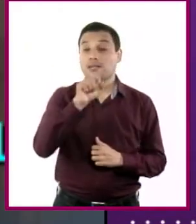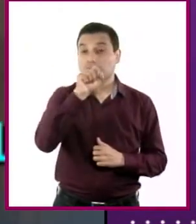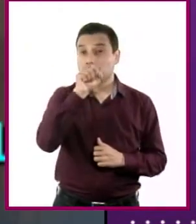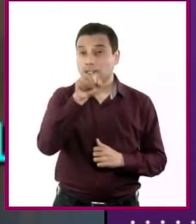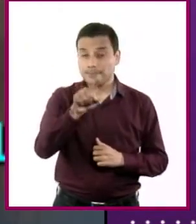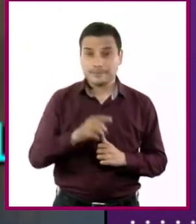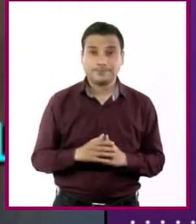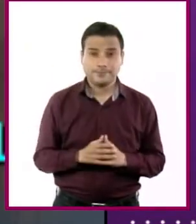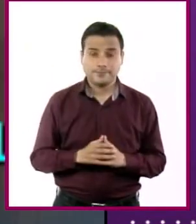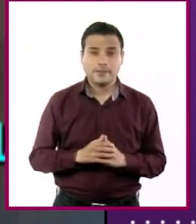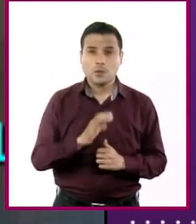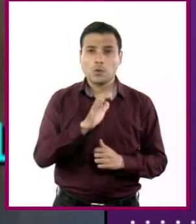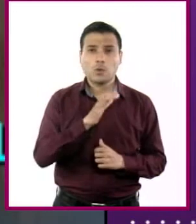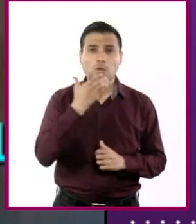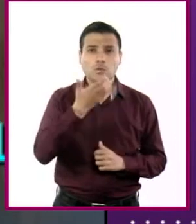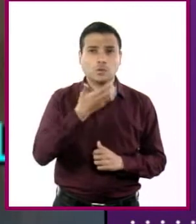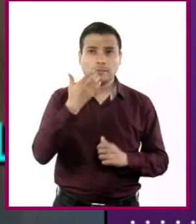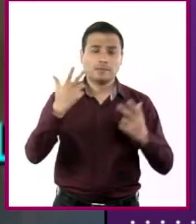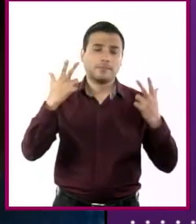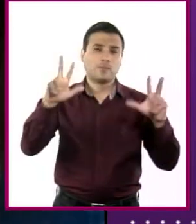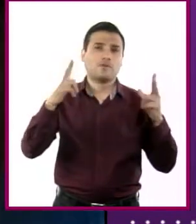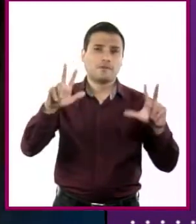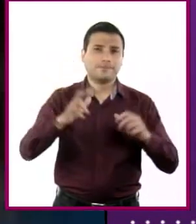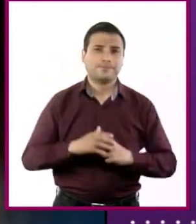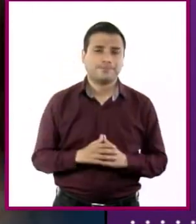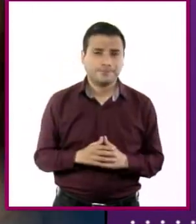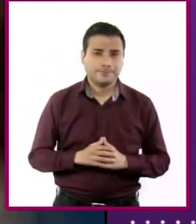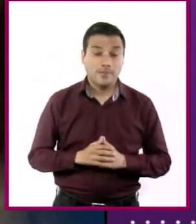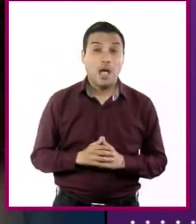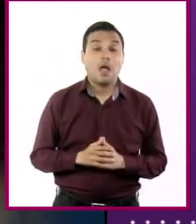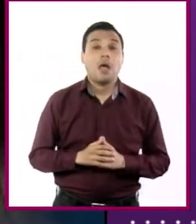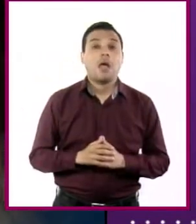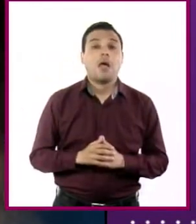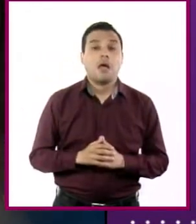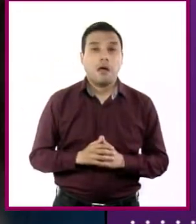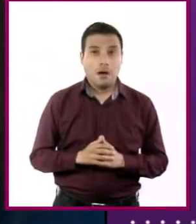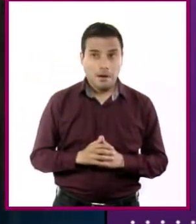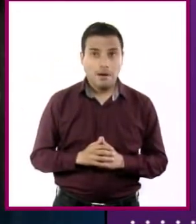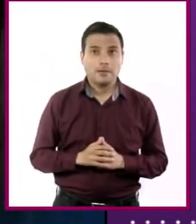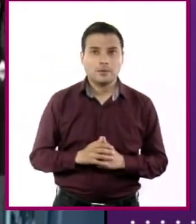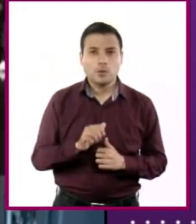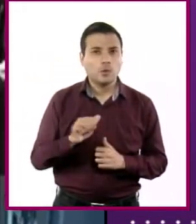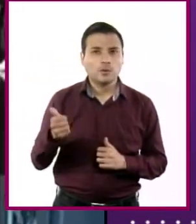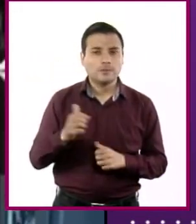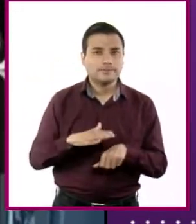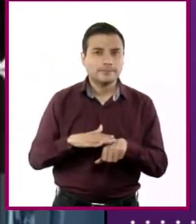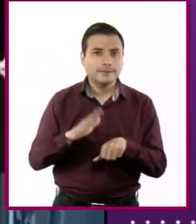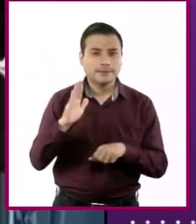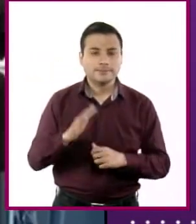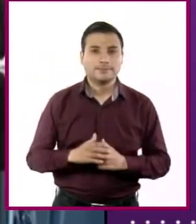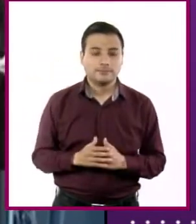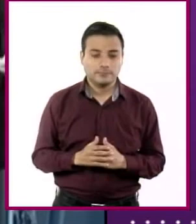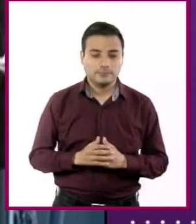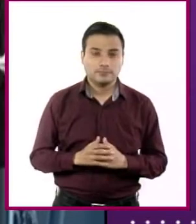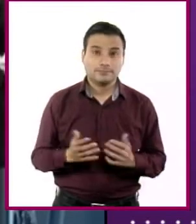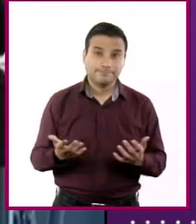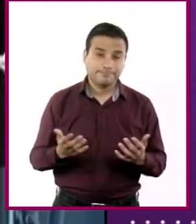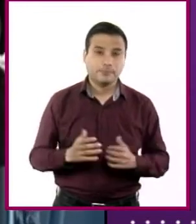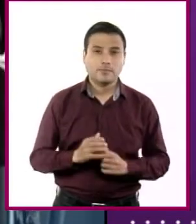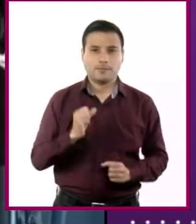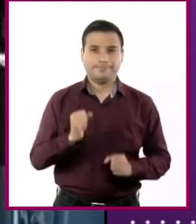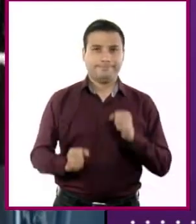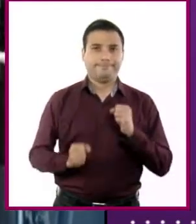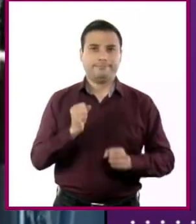And I always play volleyball when I go to the beach. Wow! And what else? I go jogging every